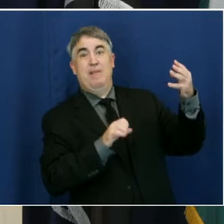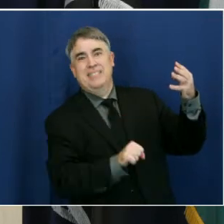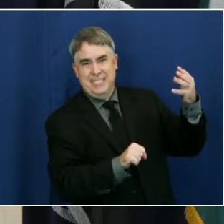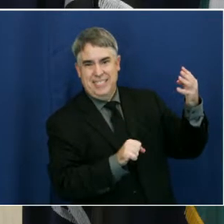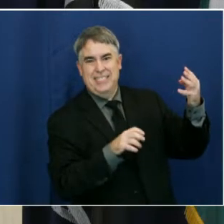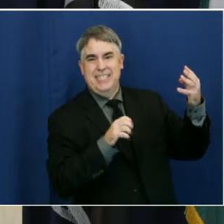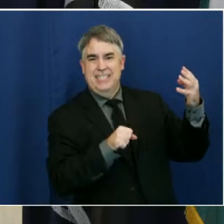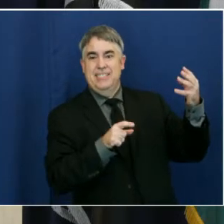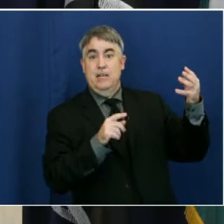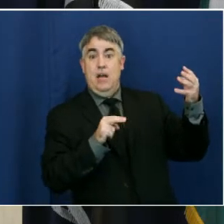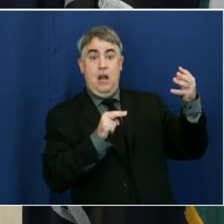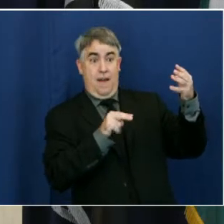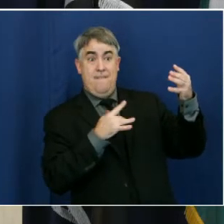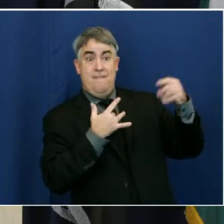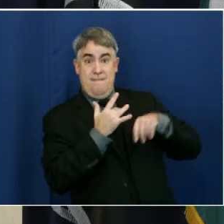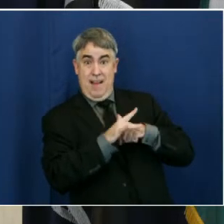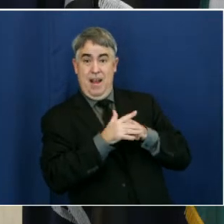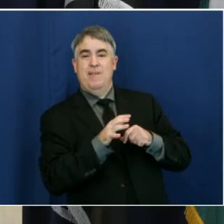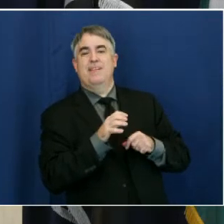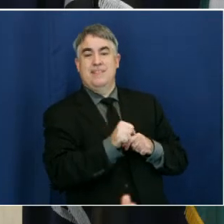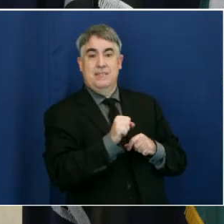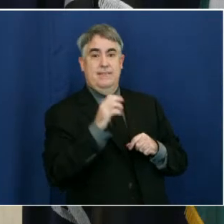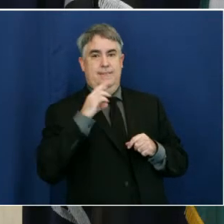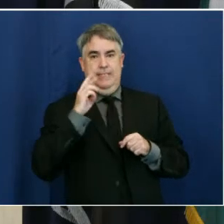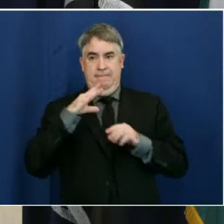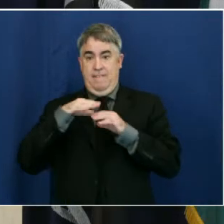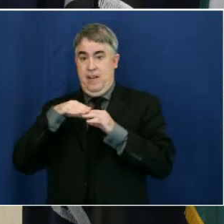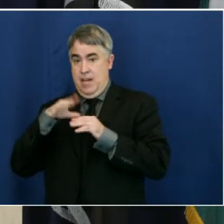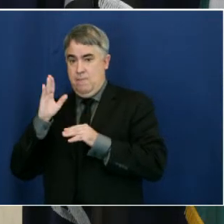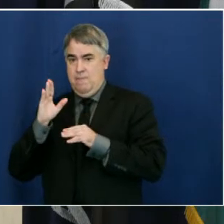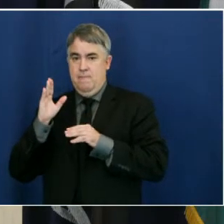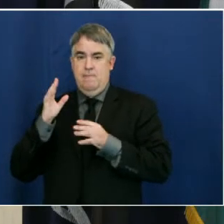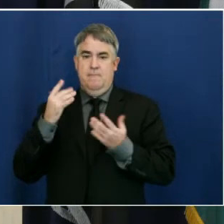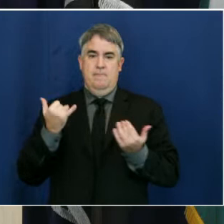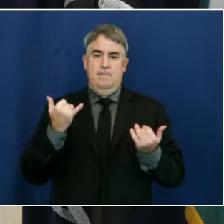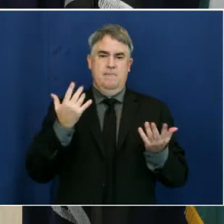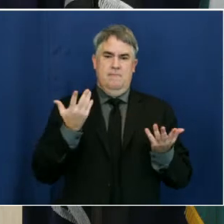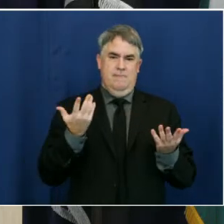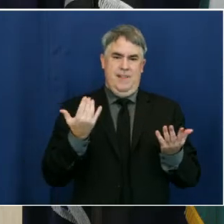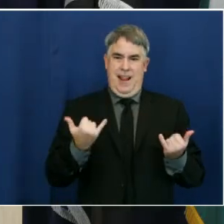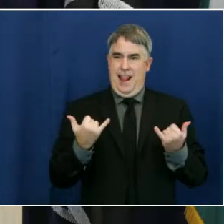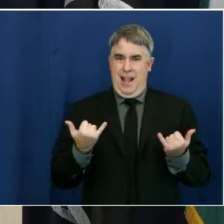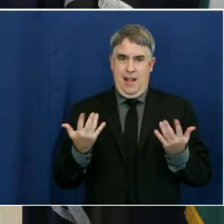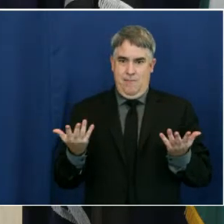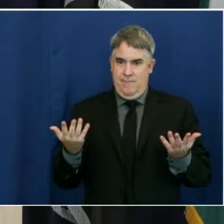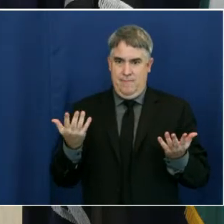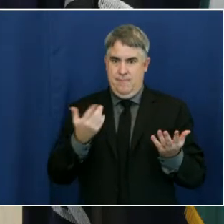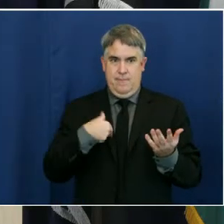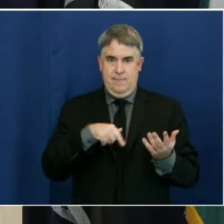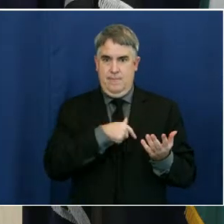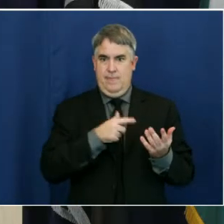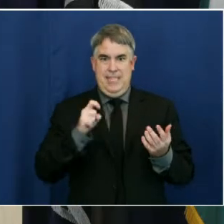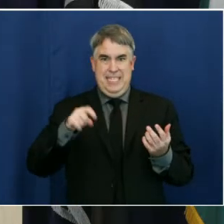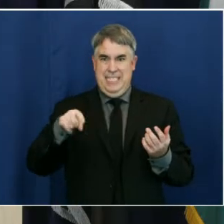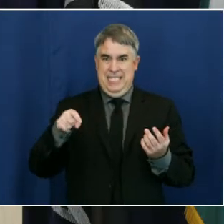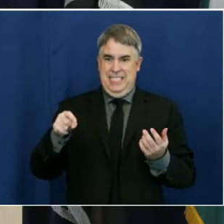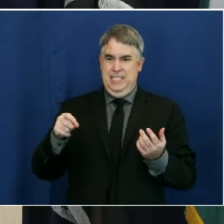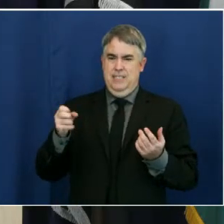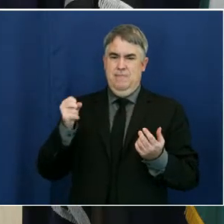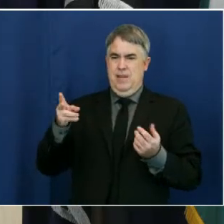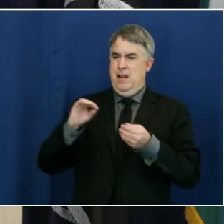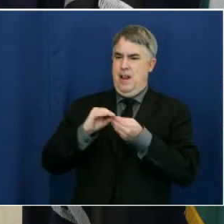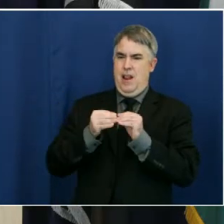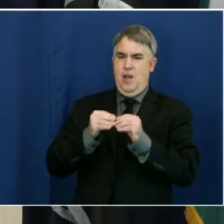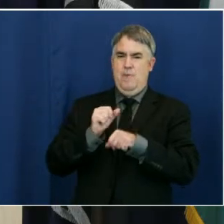tier. It wouldn't make sense to do it now because there aren't enough appointments for people who want them, who are in the current tiers. And so we'll continue to monitor that in